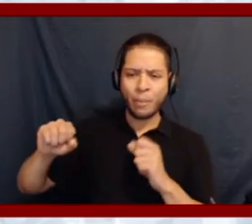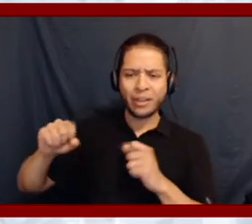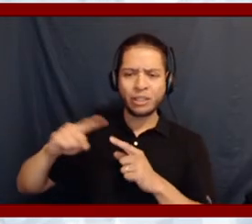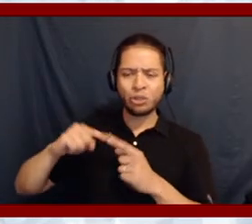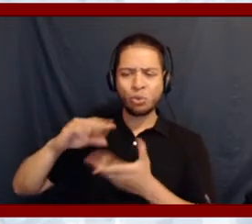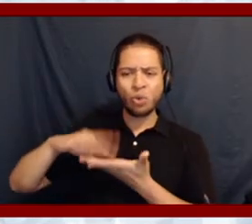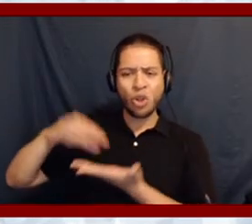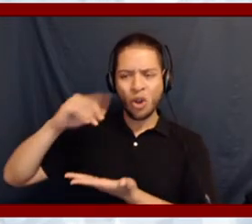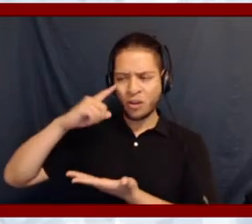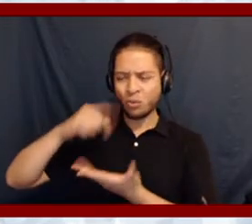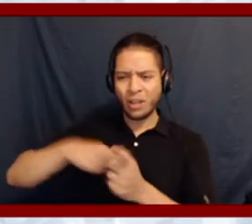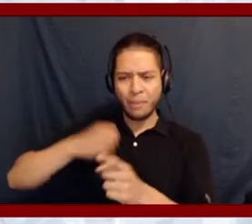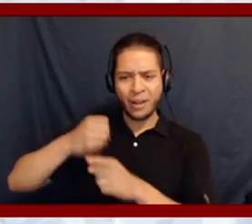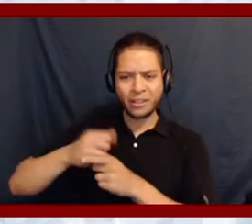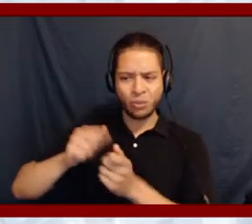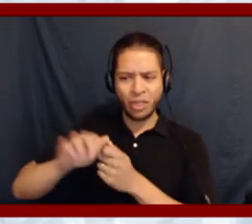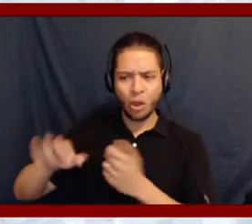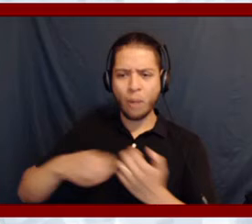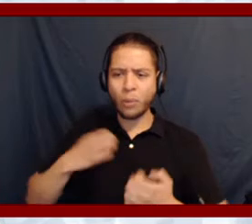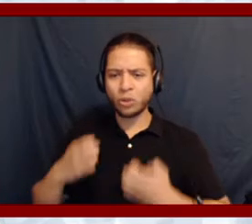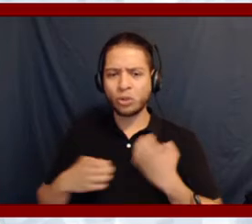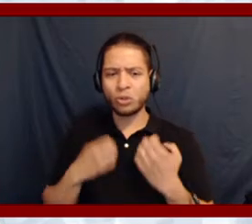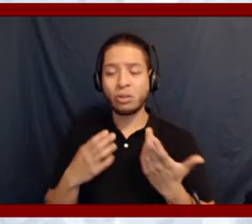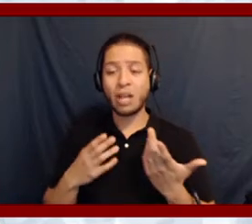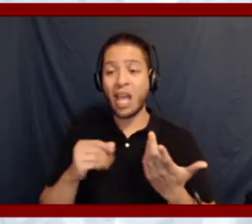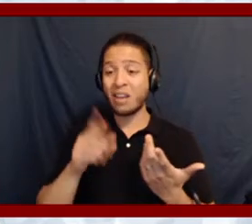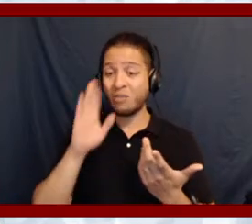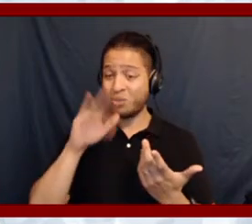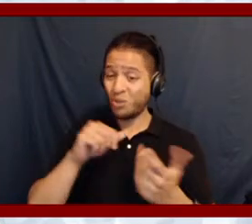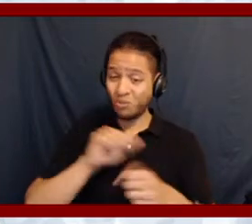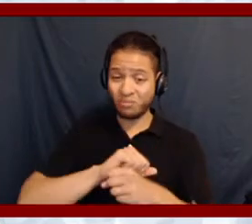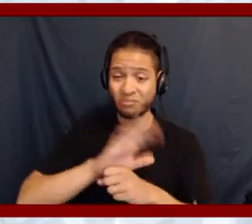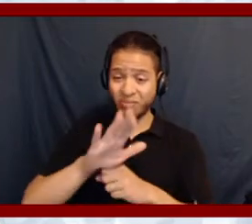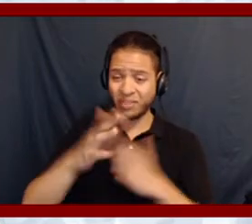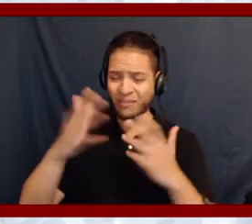that post-pandemic, Black and brown communities were impacted more by the pandemic. So